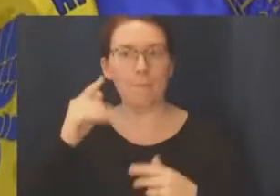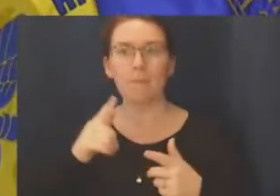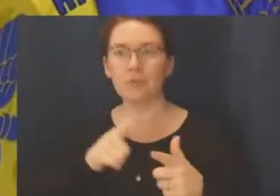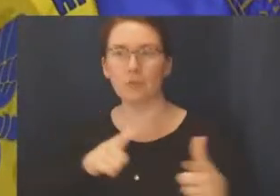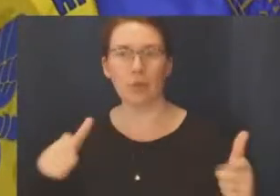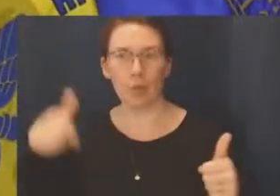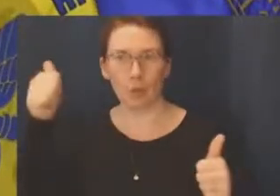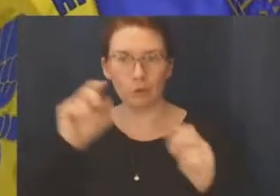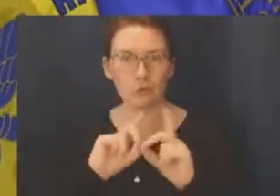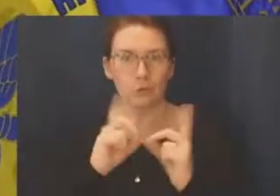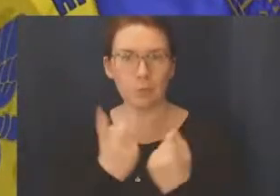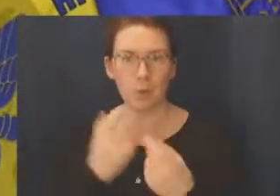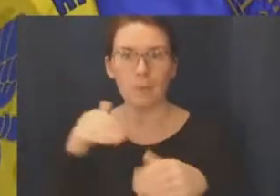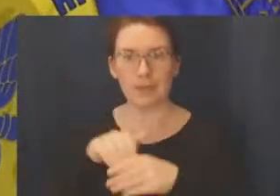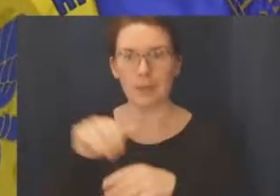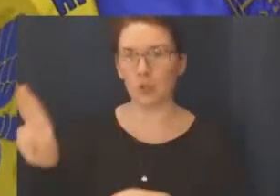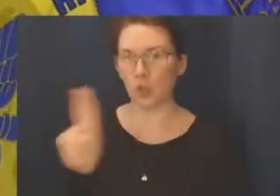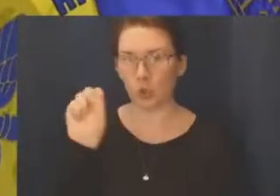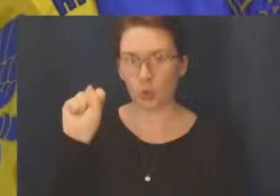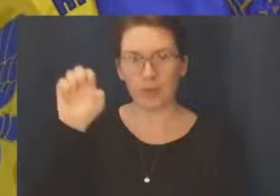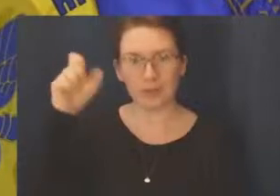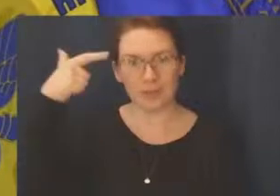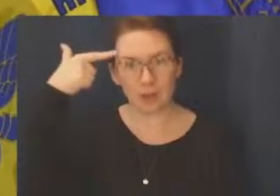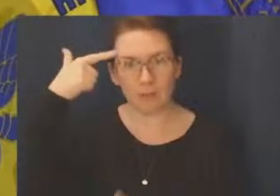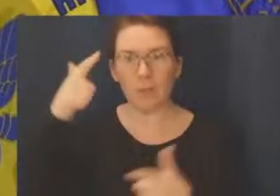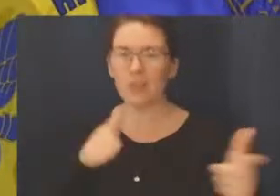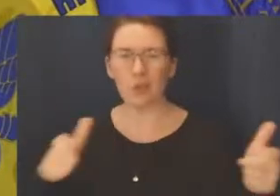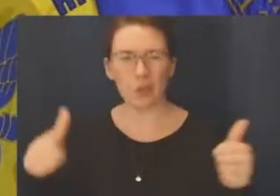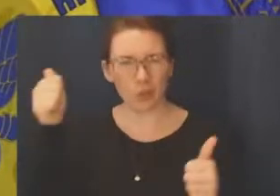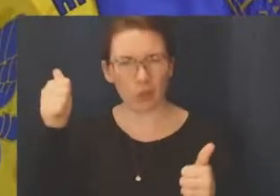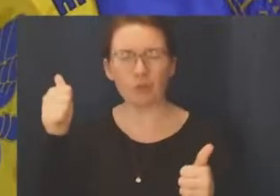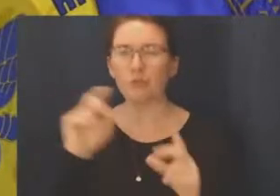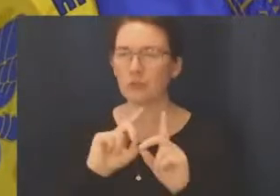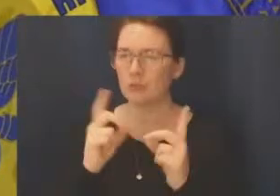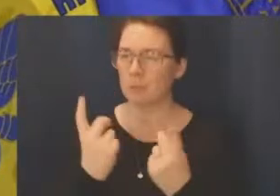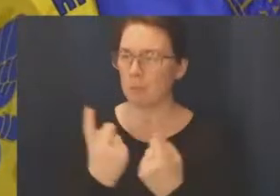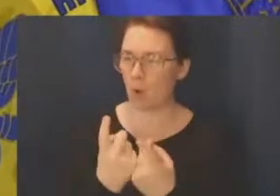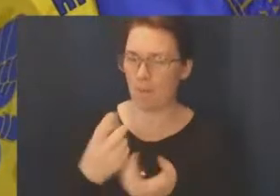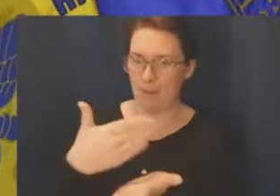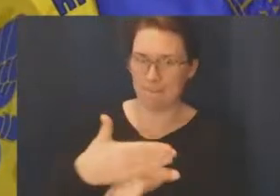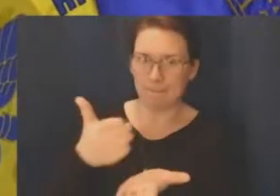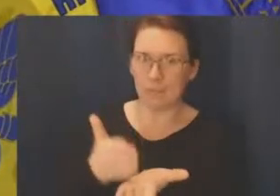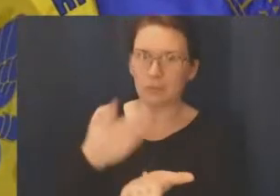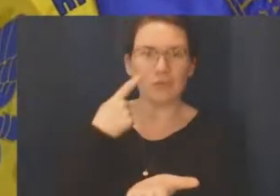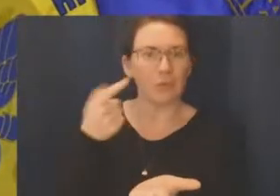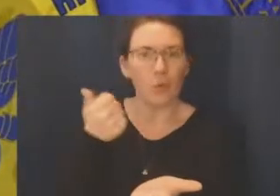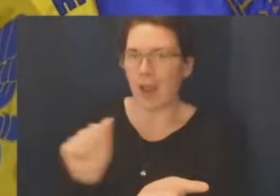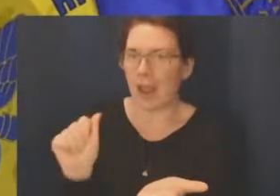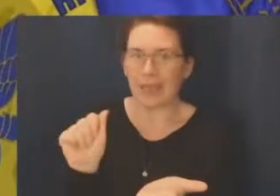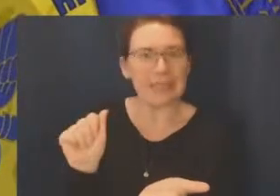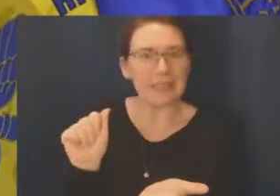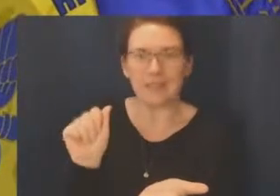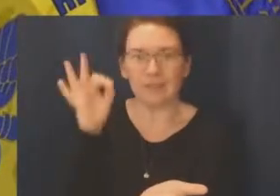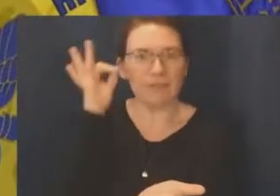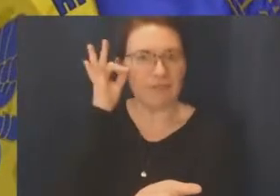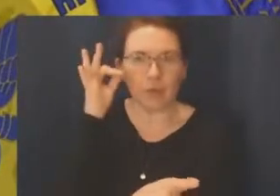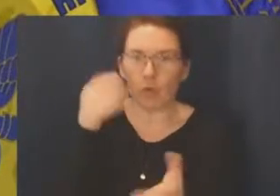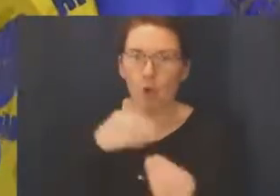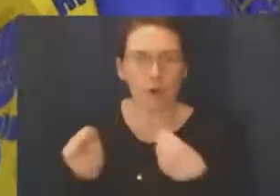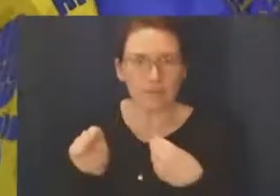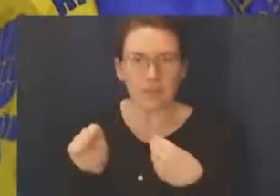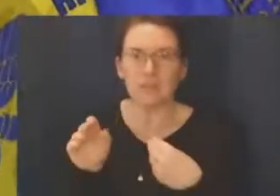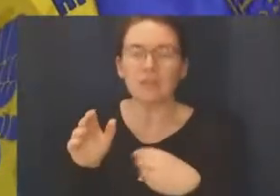US government, the largest budget for any department of any government in the history of human civilization is this building.